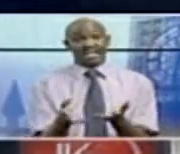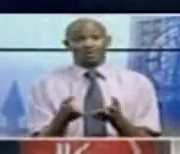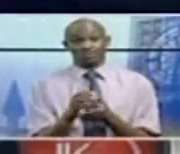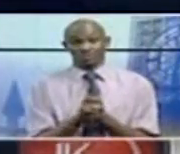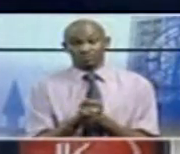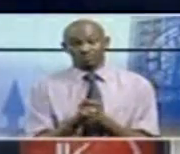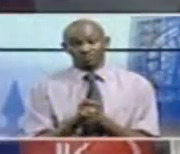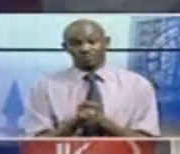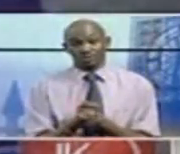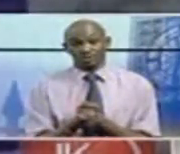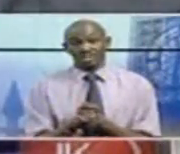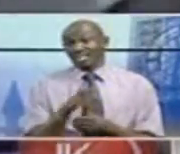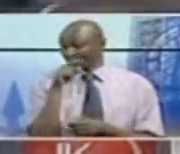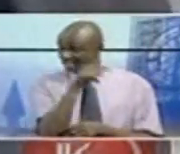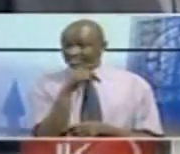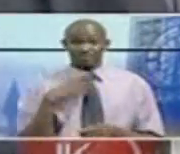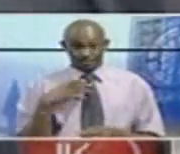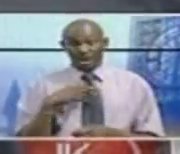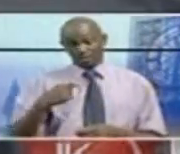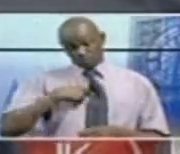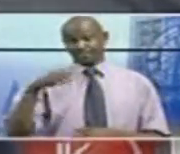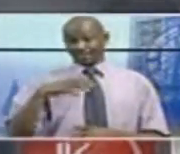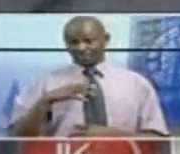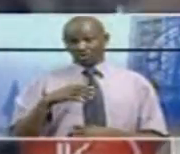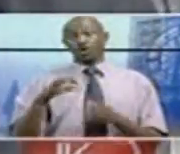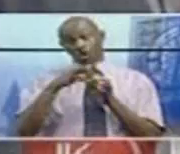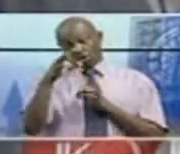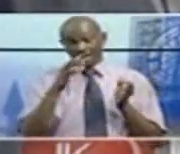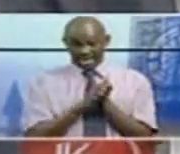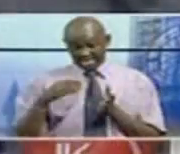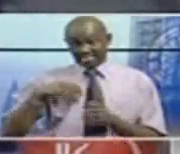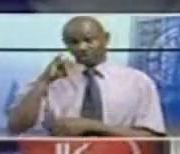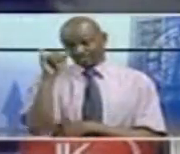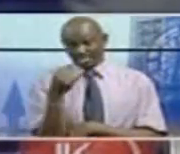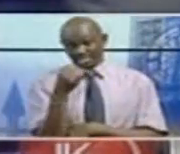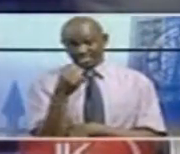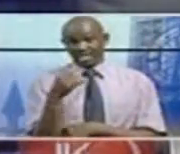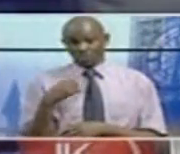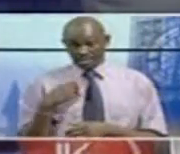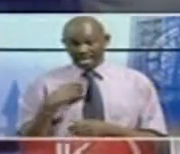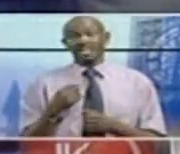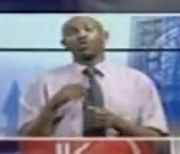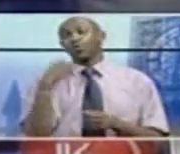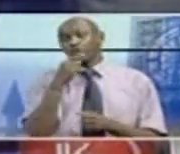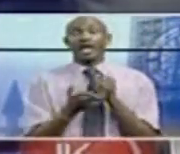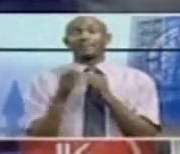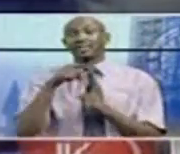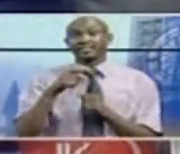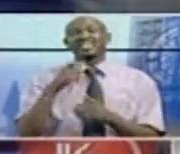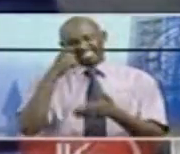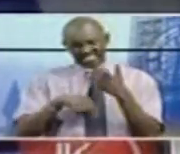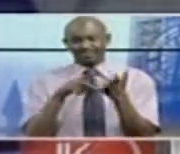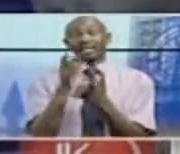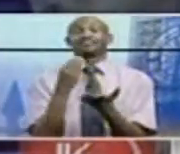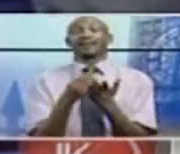need to help. Yeah. We need to, these people and we people, the Quad Coalition and we Jubilee, are facilitated by public taxpayers' money.